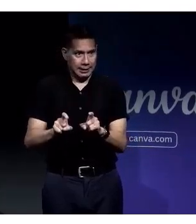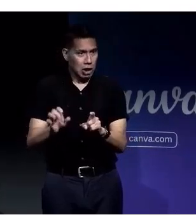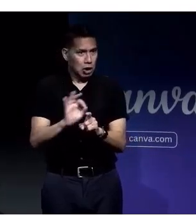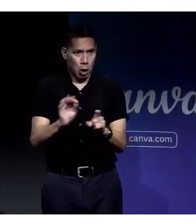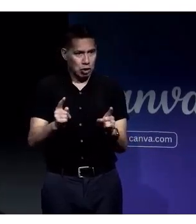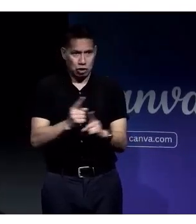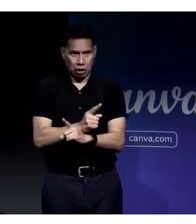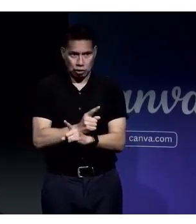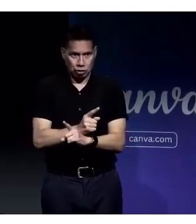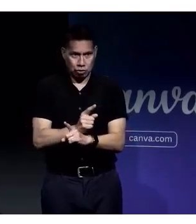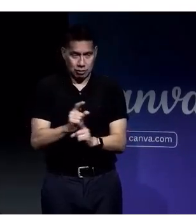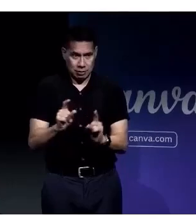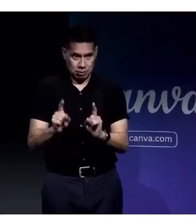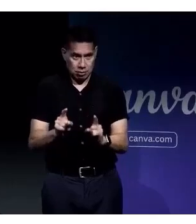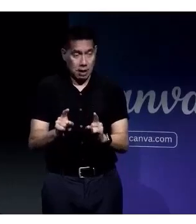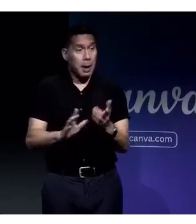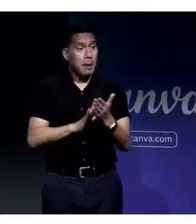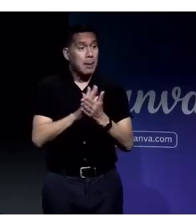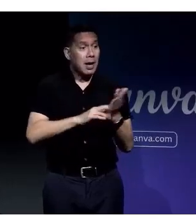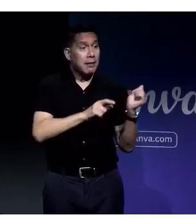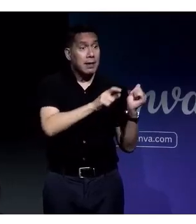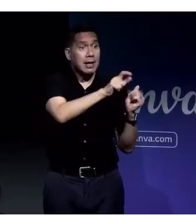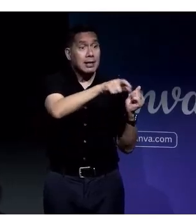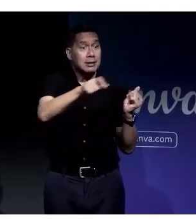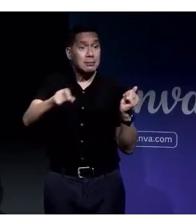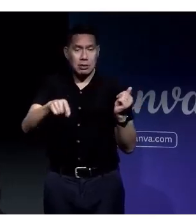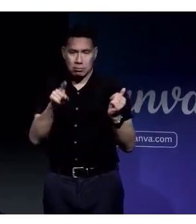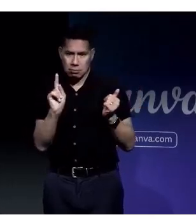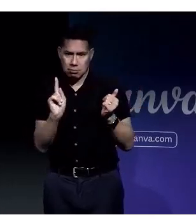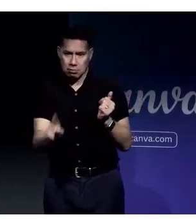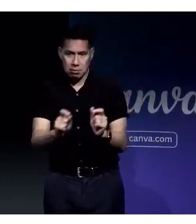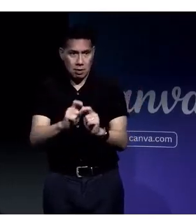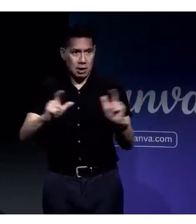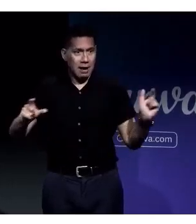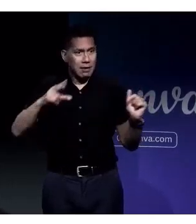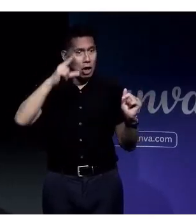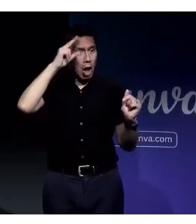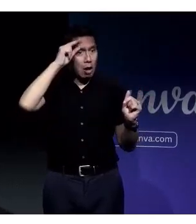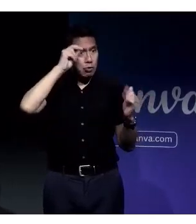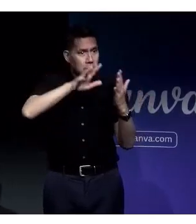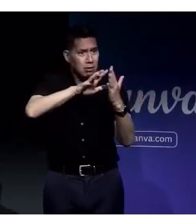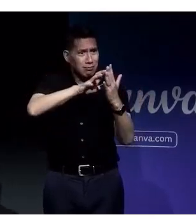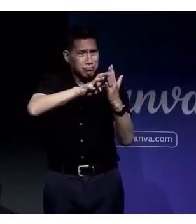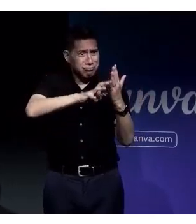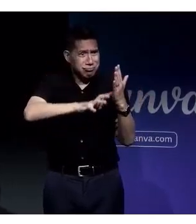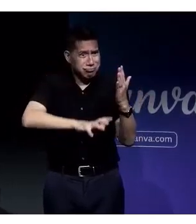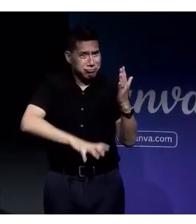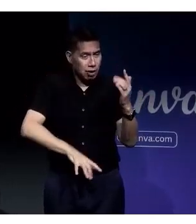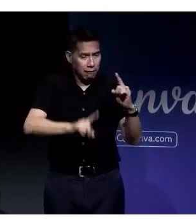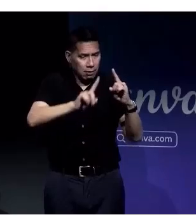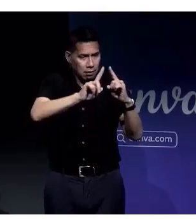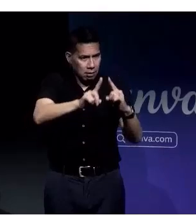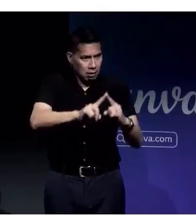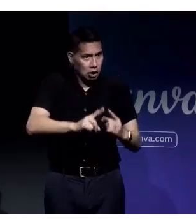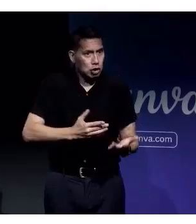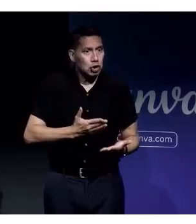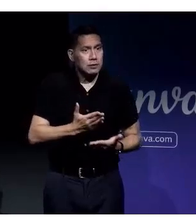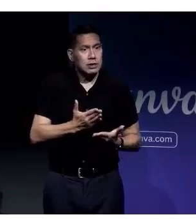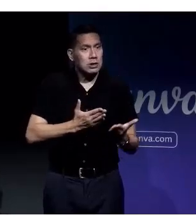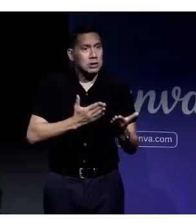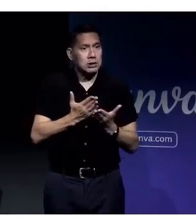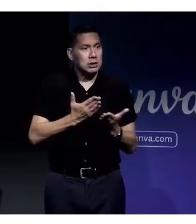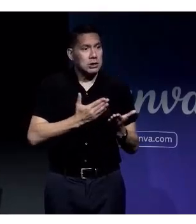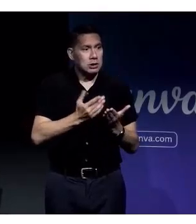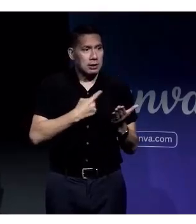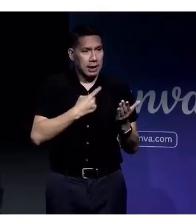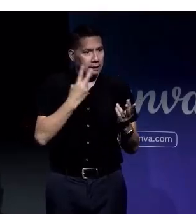takes everyone, all our customers, to basically a library page of all of the services and features that